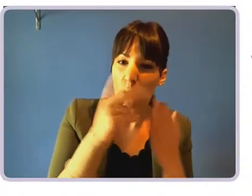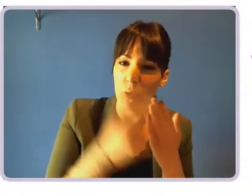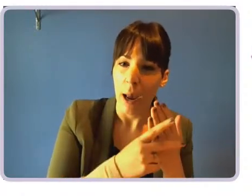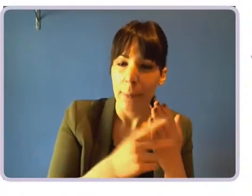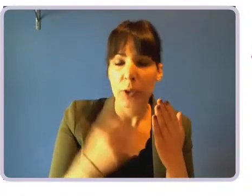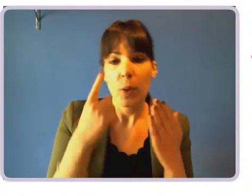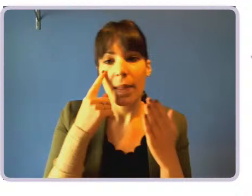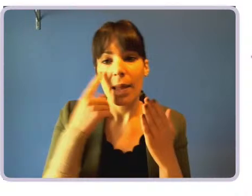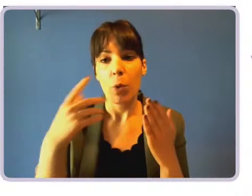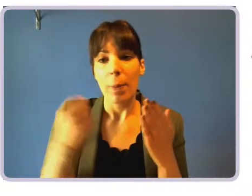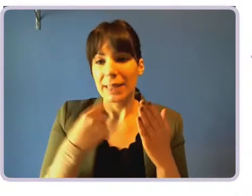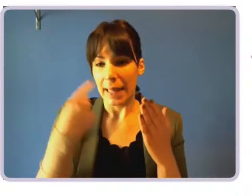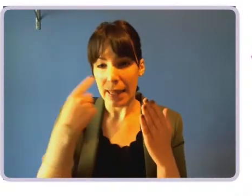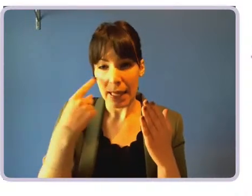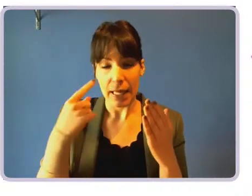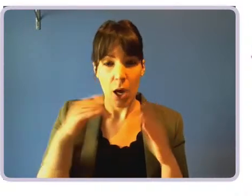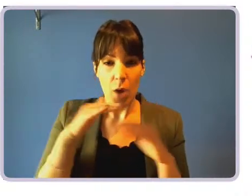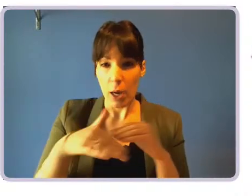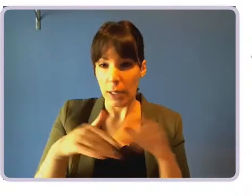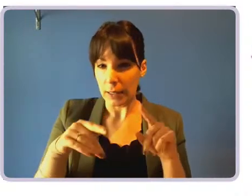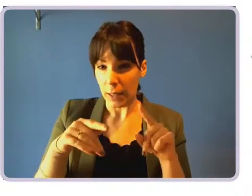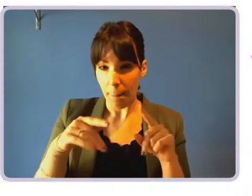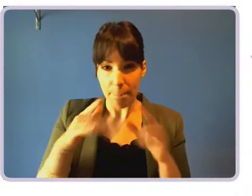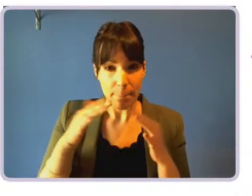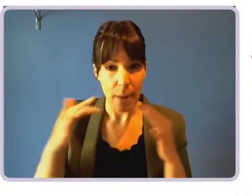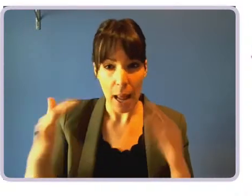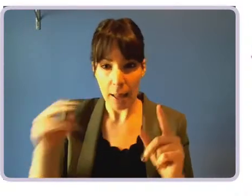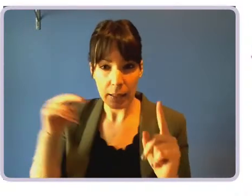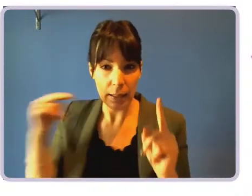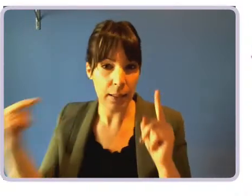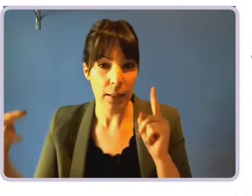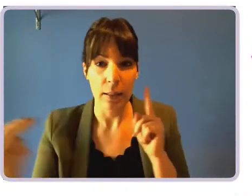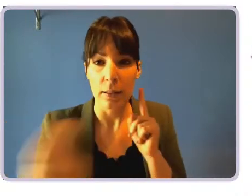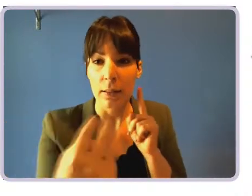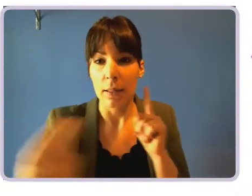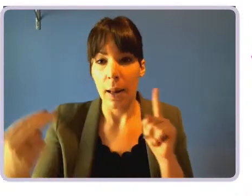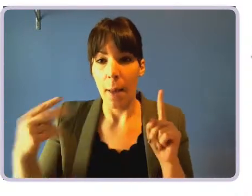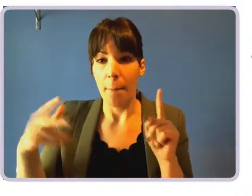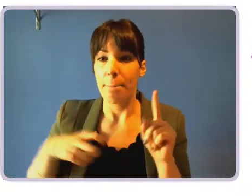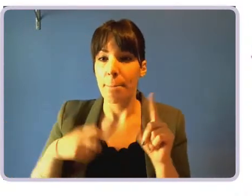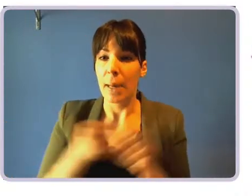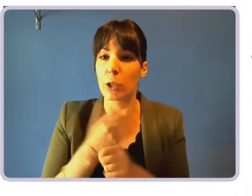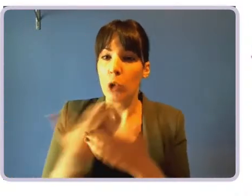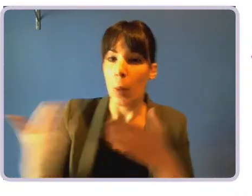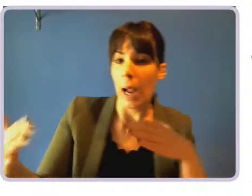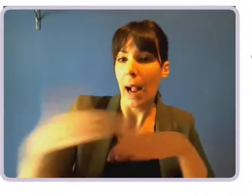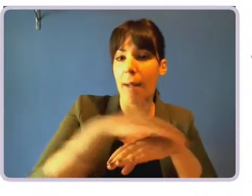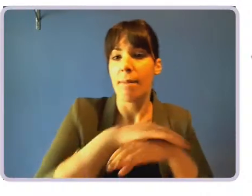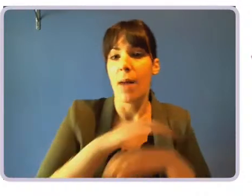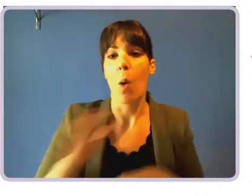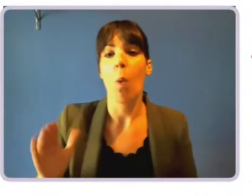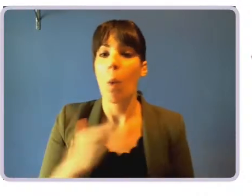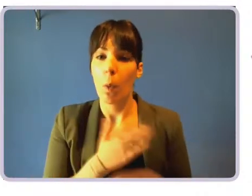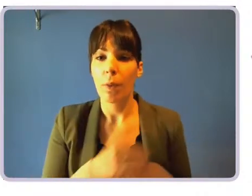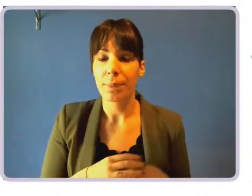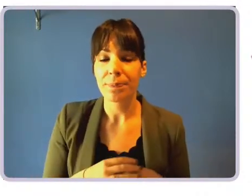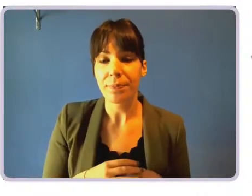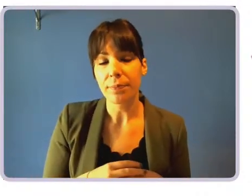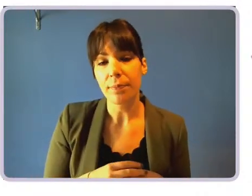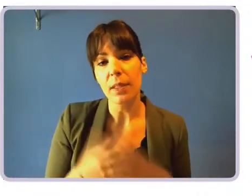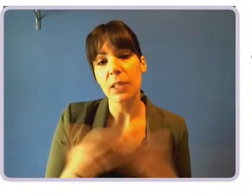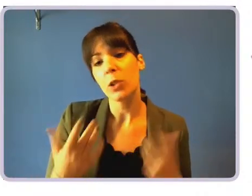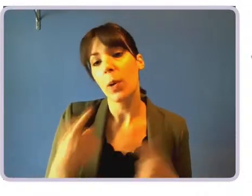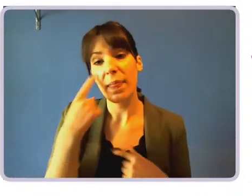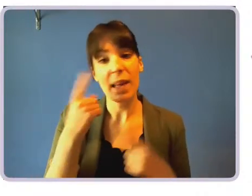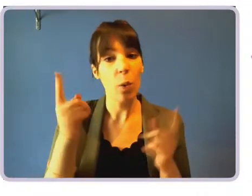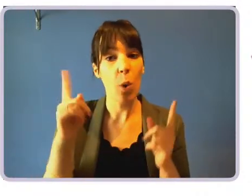to make sure it's coming from every possible angle. And so I would suggest that one of the things that has been a really real strength of our partnerships,